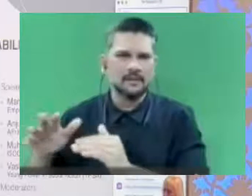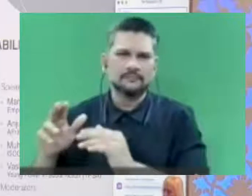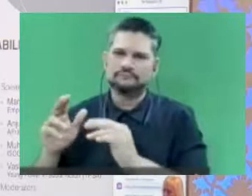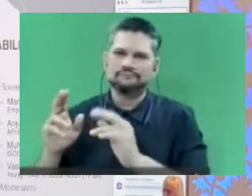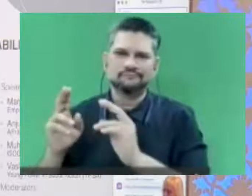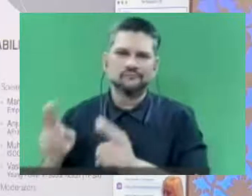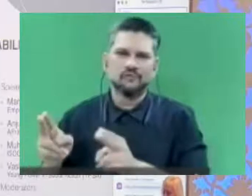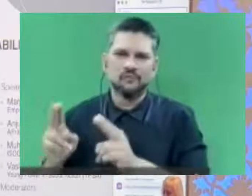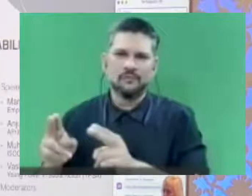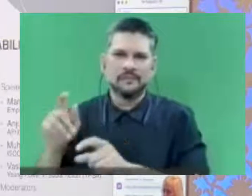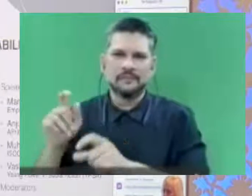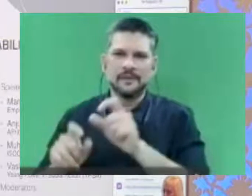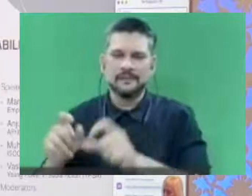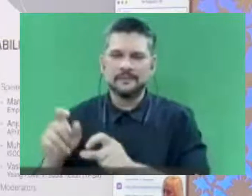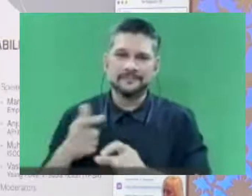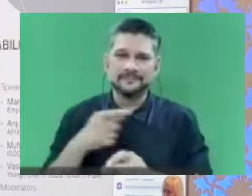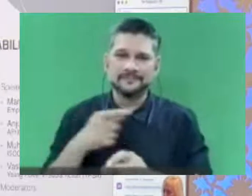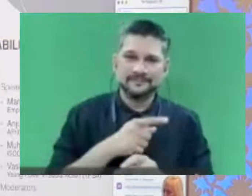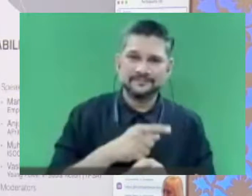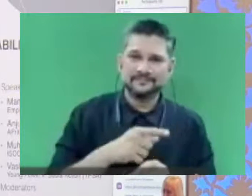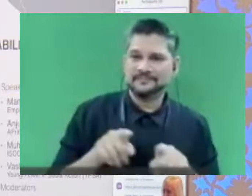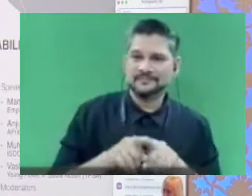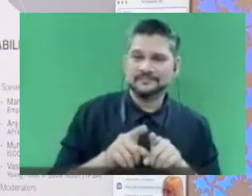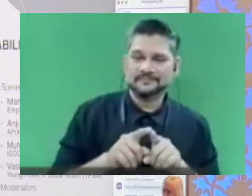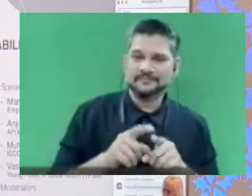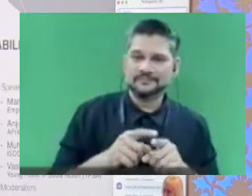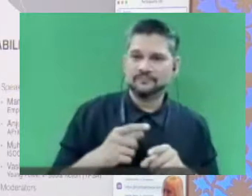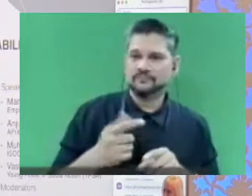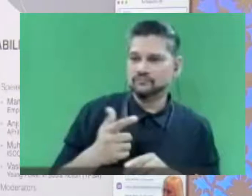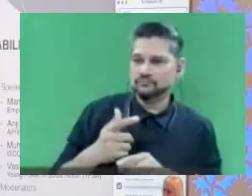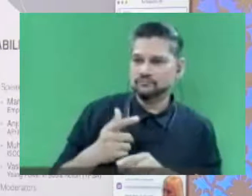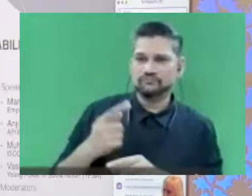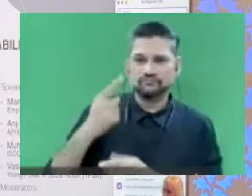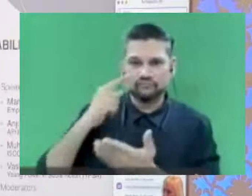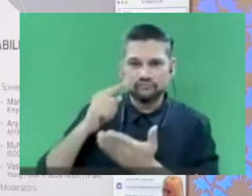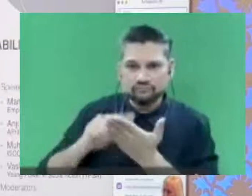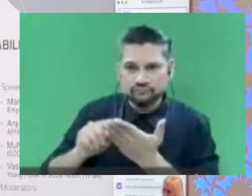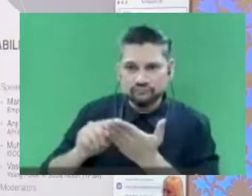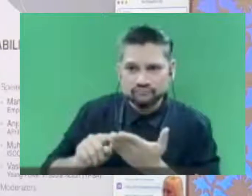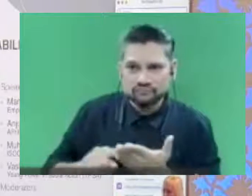participation during the database verification for social protection program